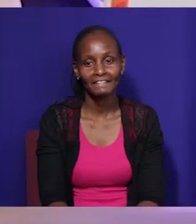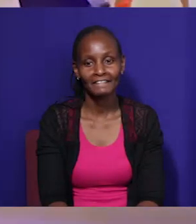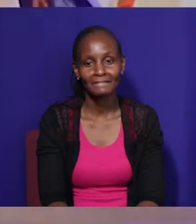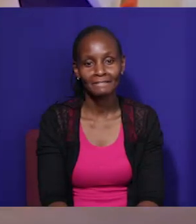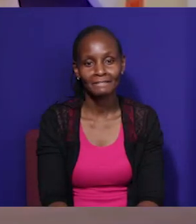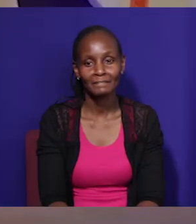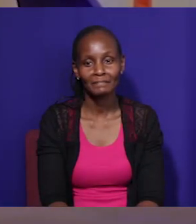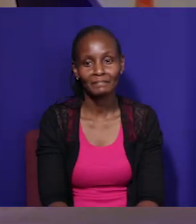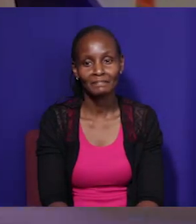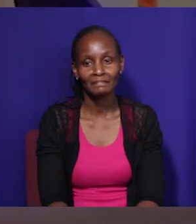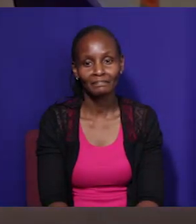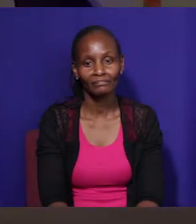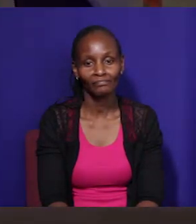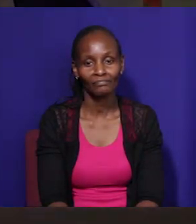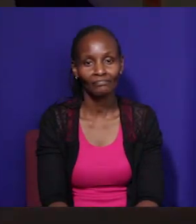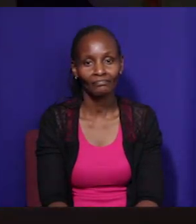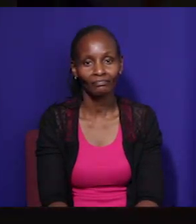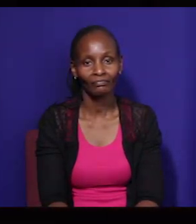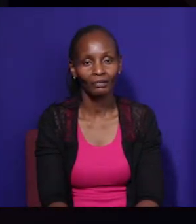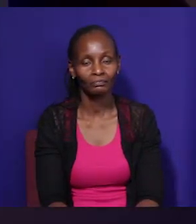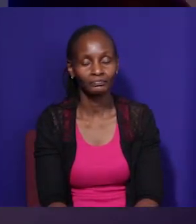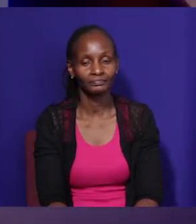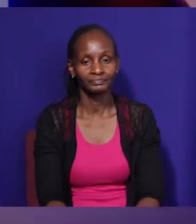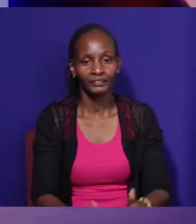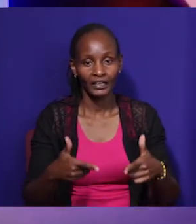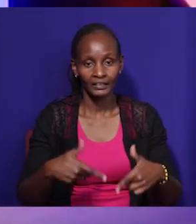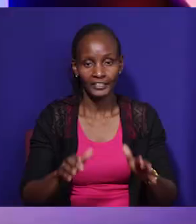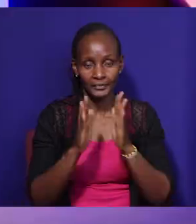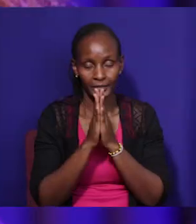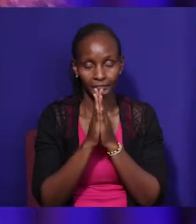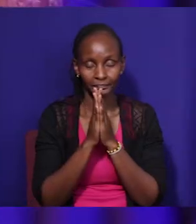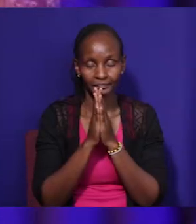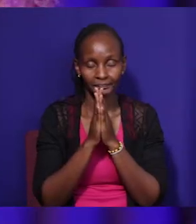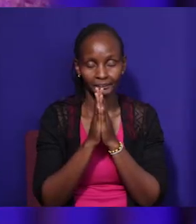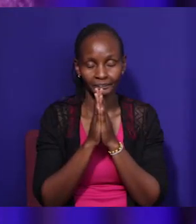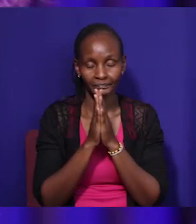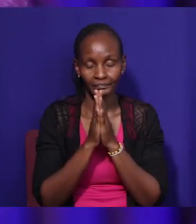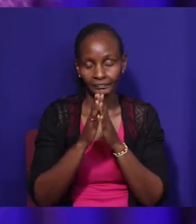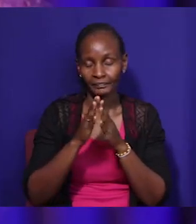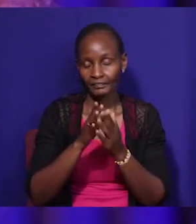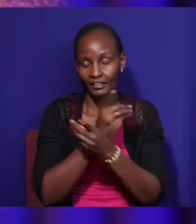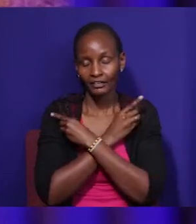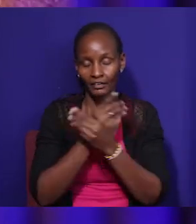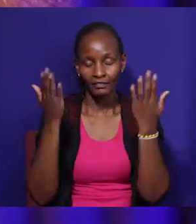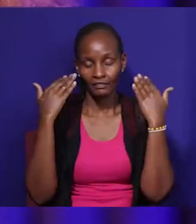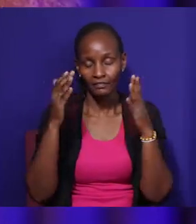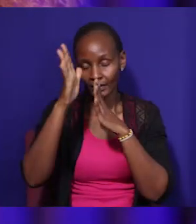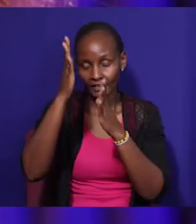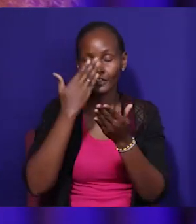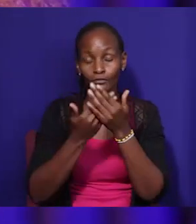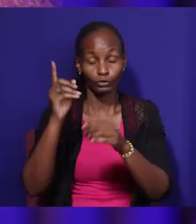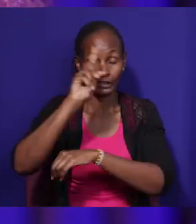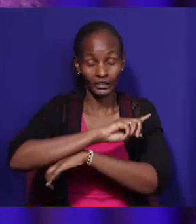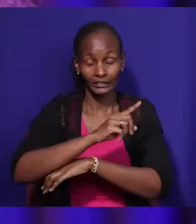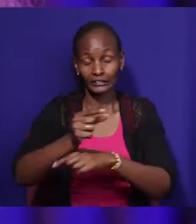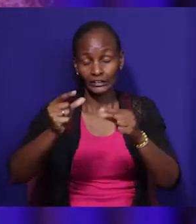Let's bow our heads for a word of prayer. Dear everlasting Father, I come before you. Thank you for this day. Thank you for the